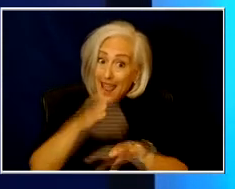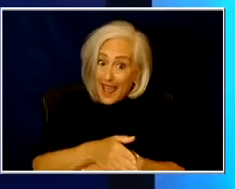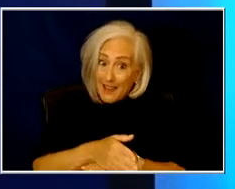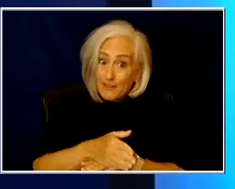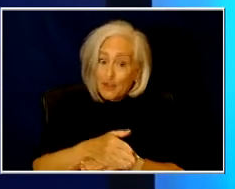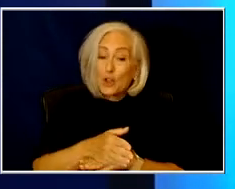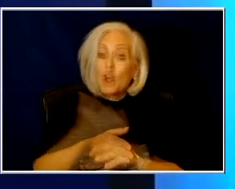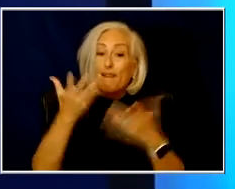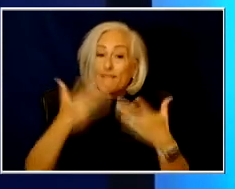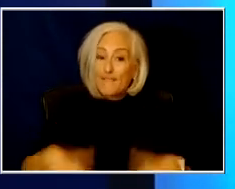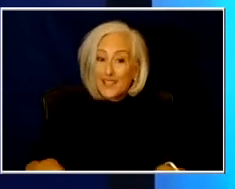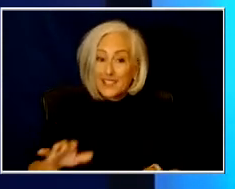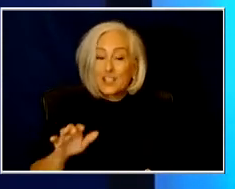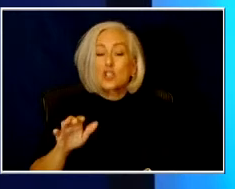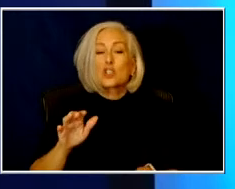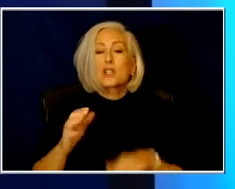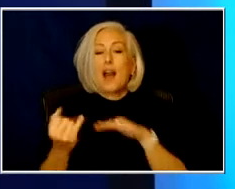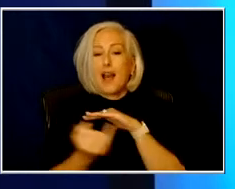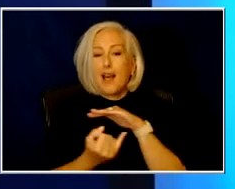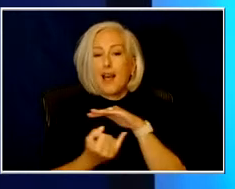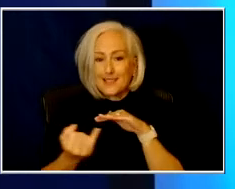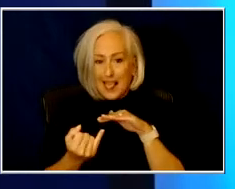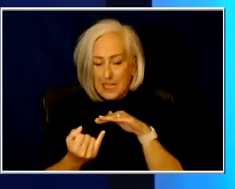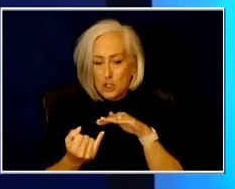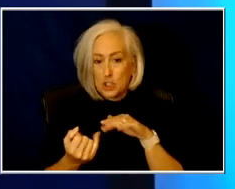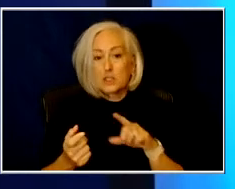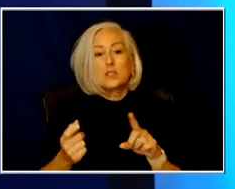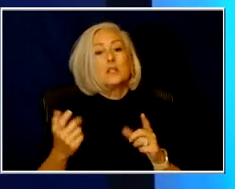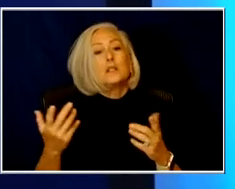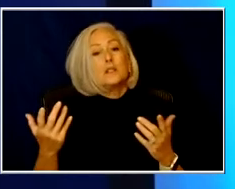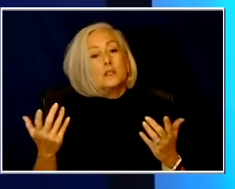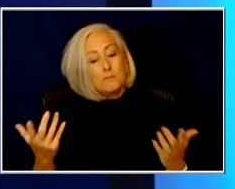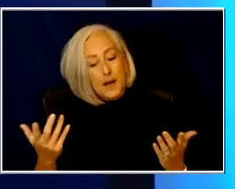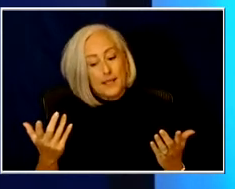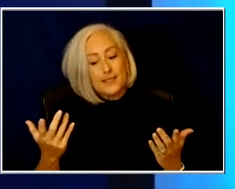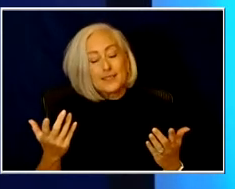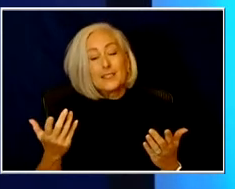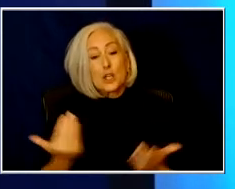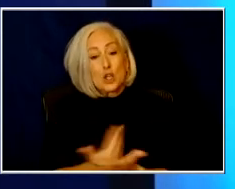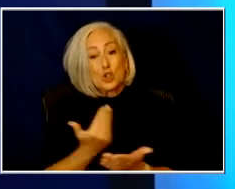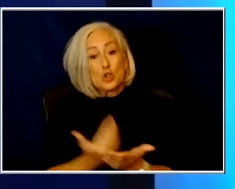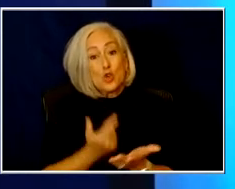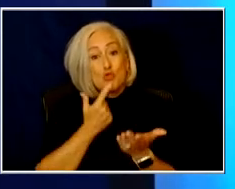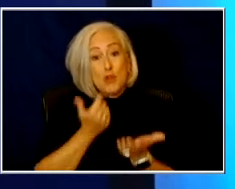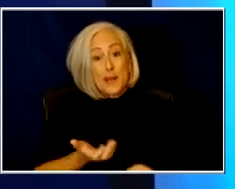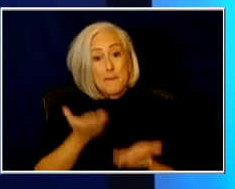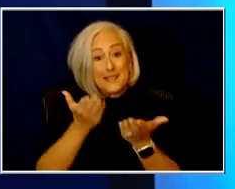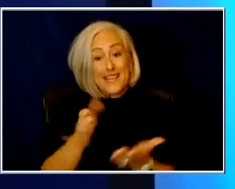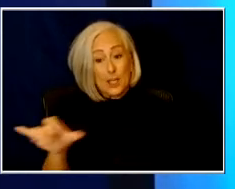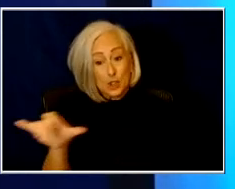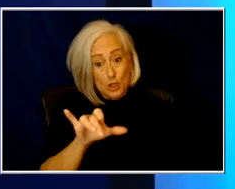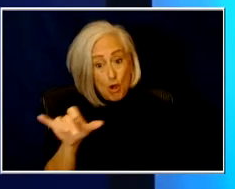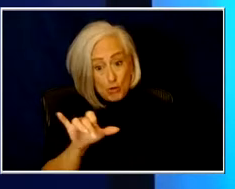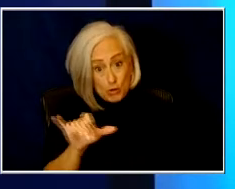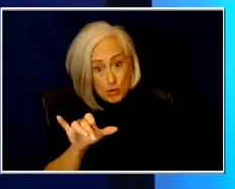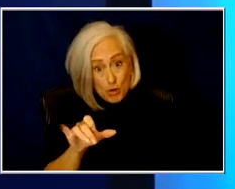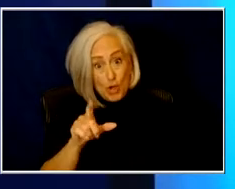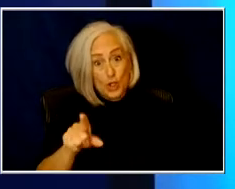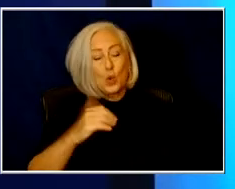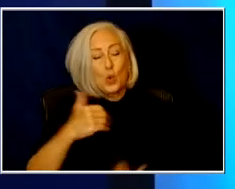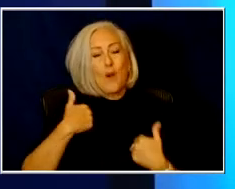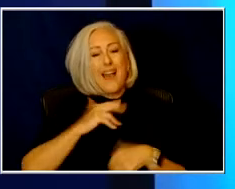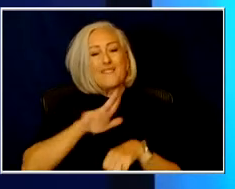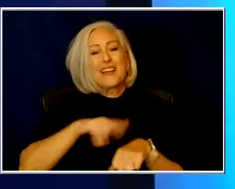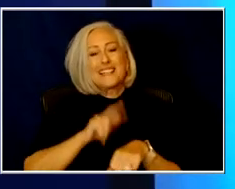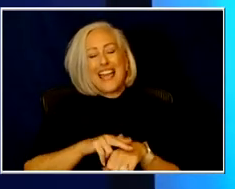but there is also that updated recommendation I think this is vitally true as well you have now had a natural infection